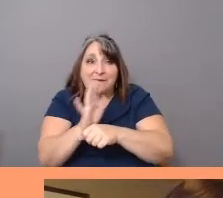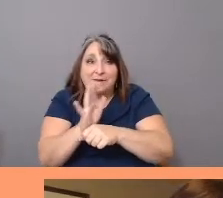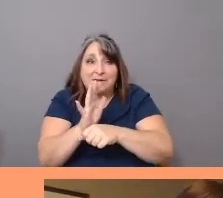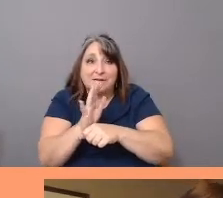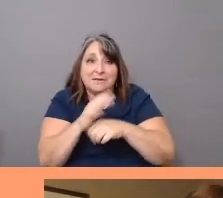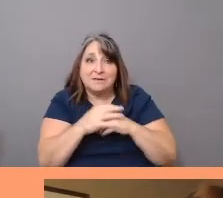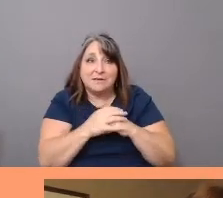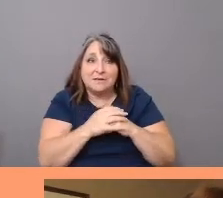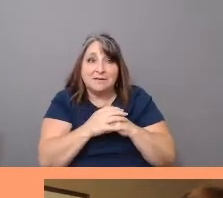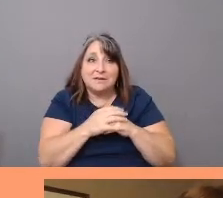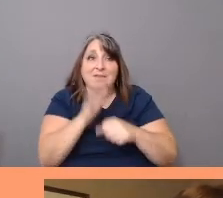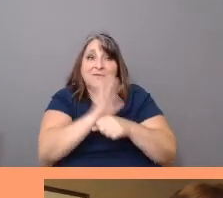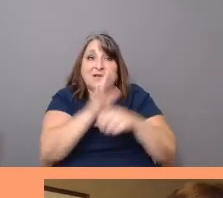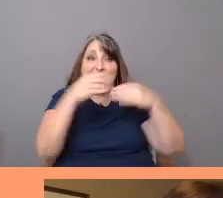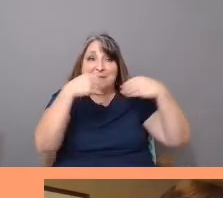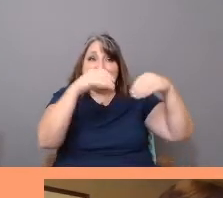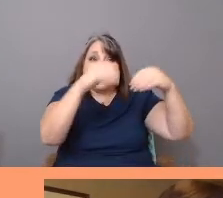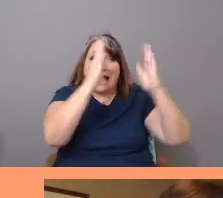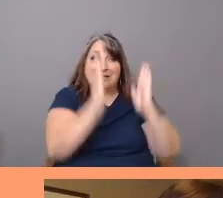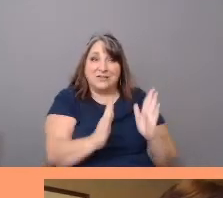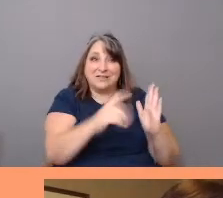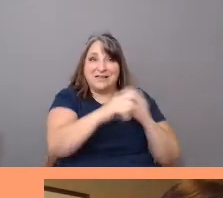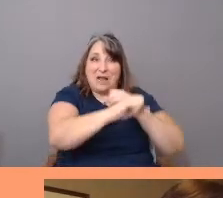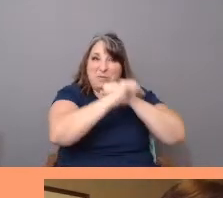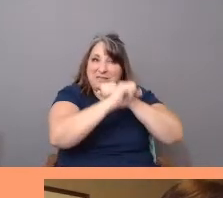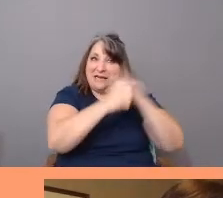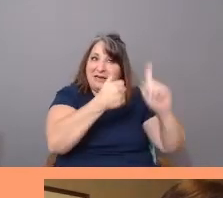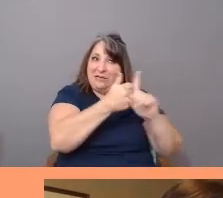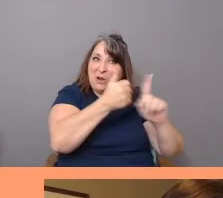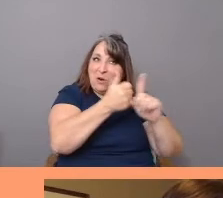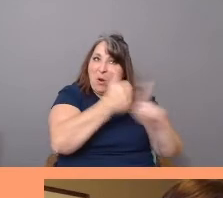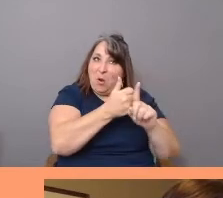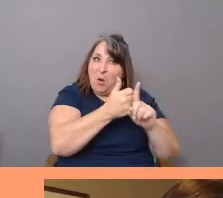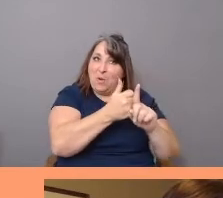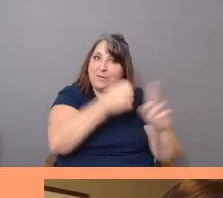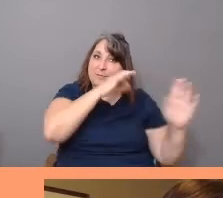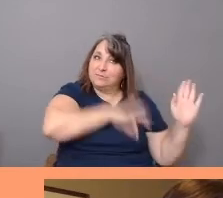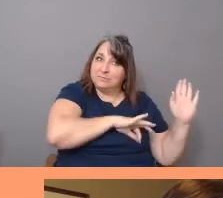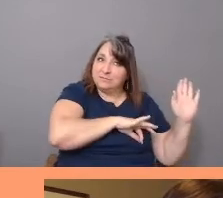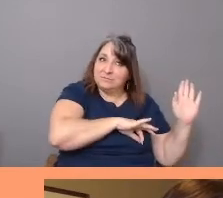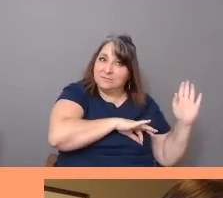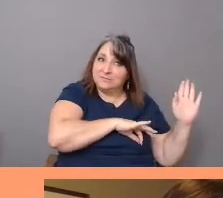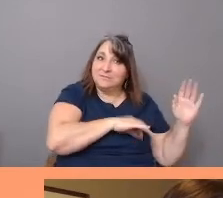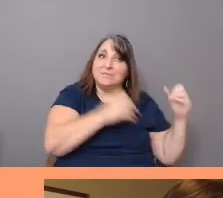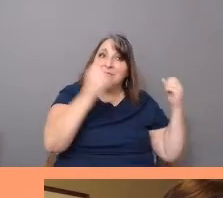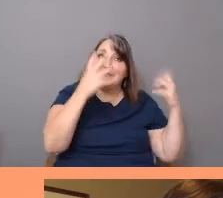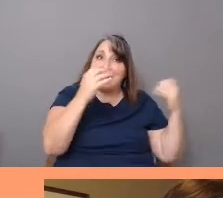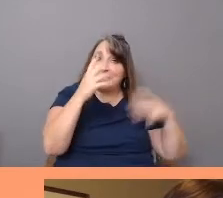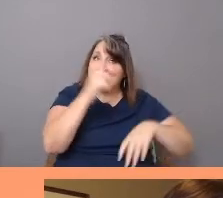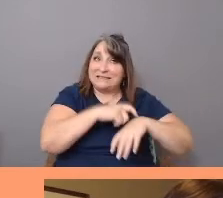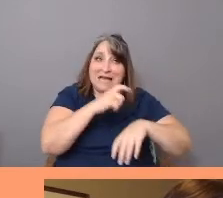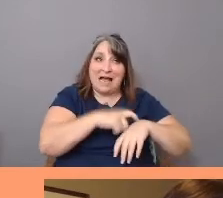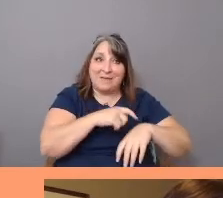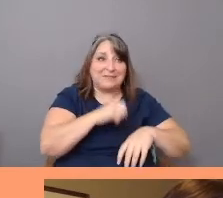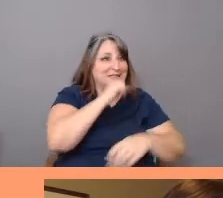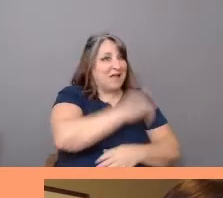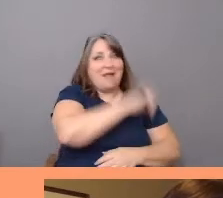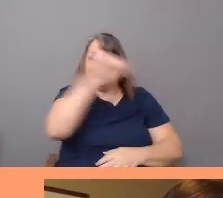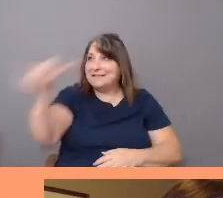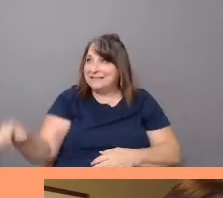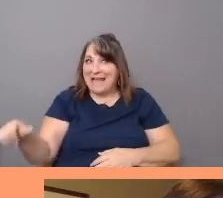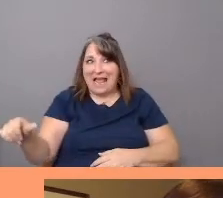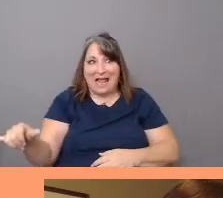for a large part, they're protecting their own interest, and in many cases, they are not the same ones as the filmmakers.